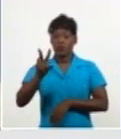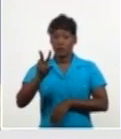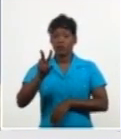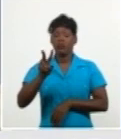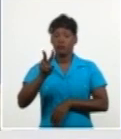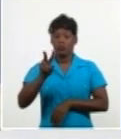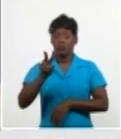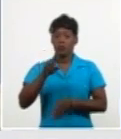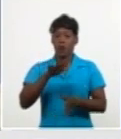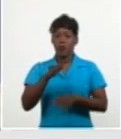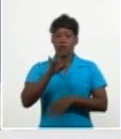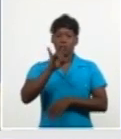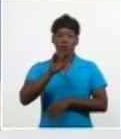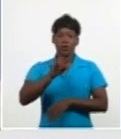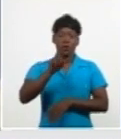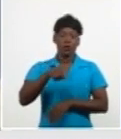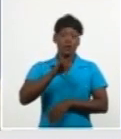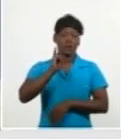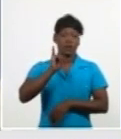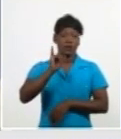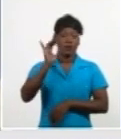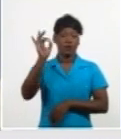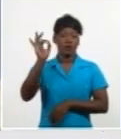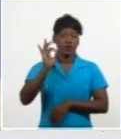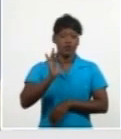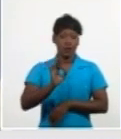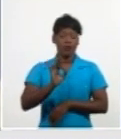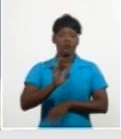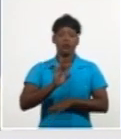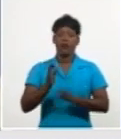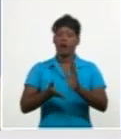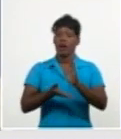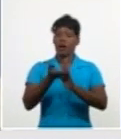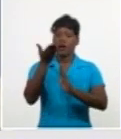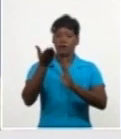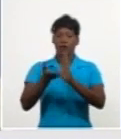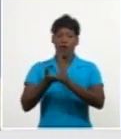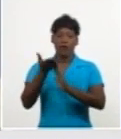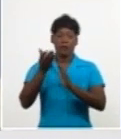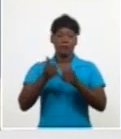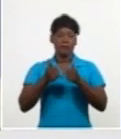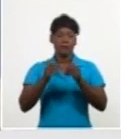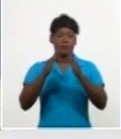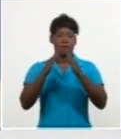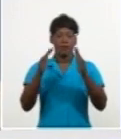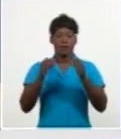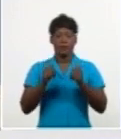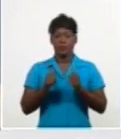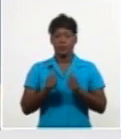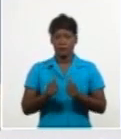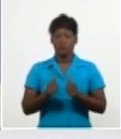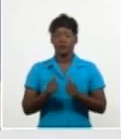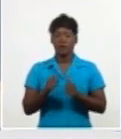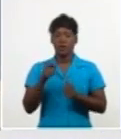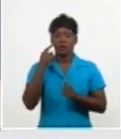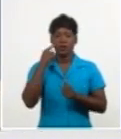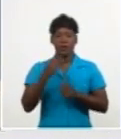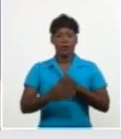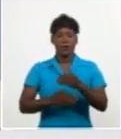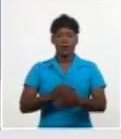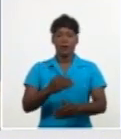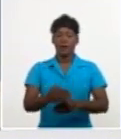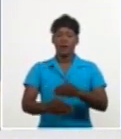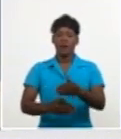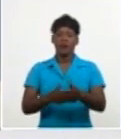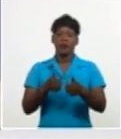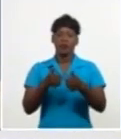90.6%, have been released. And this is an illustration of the favorable evolution of